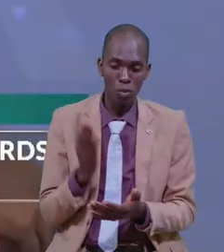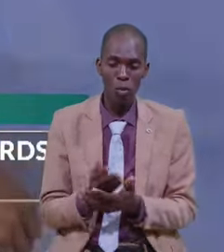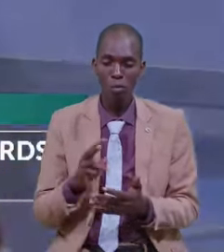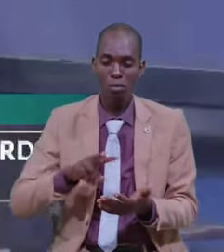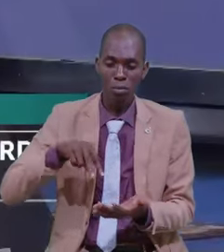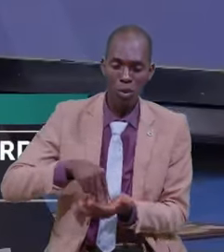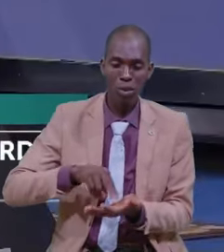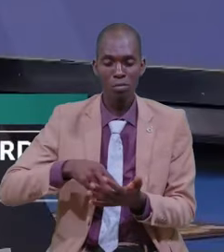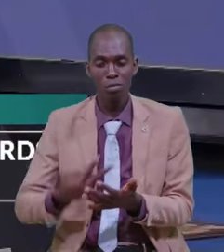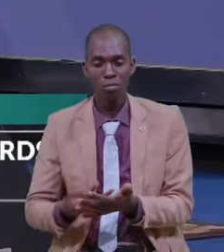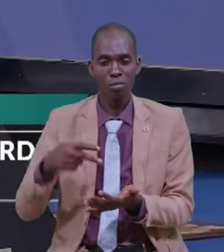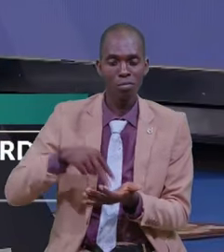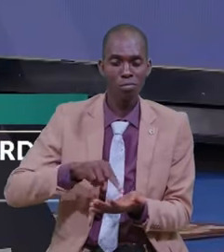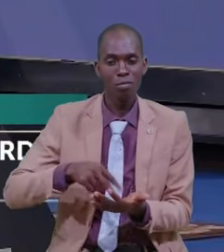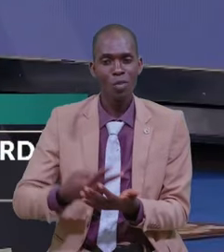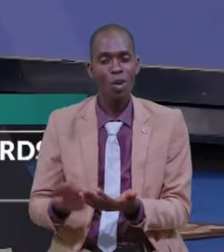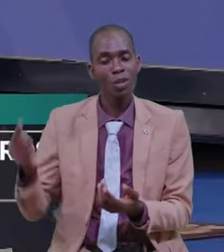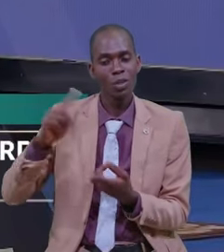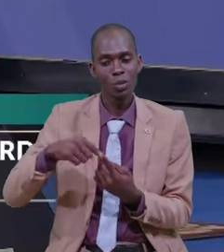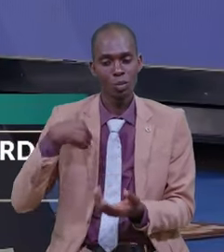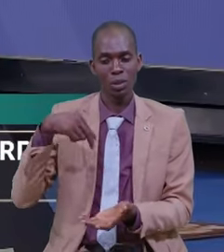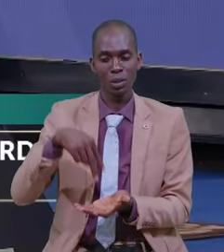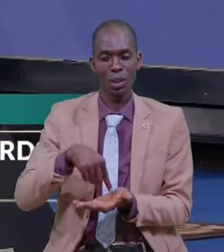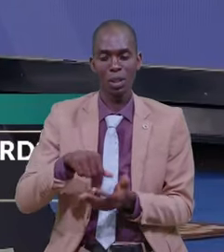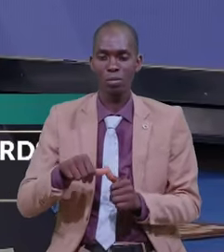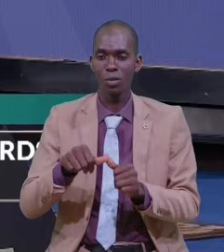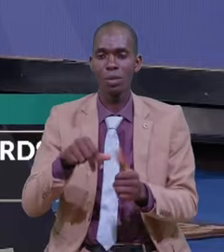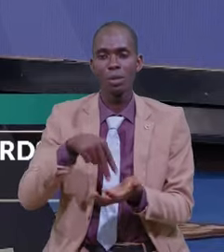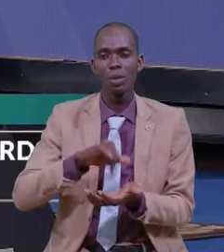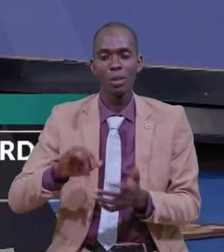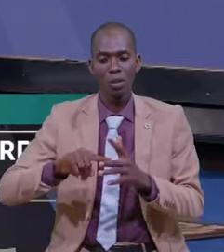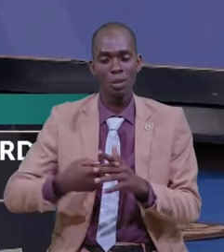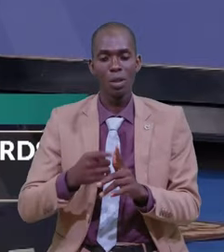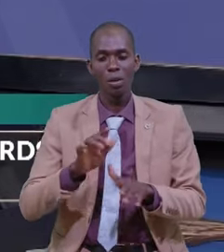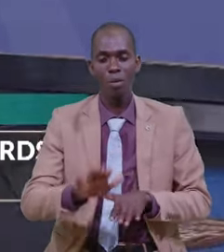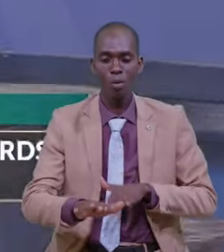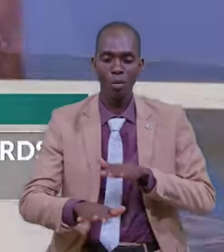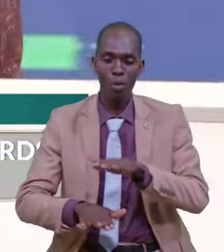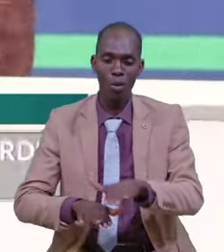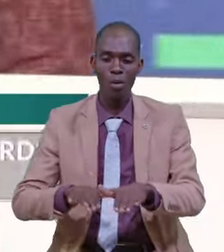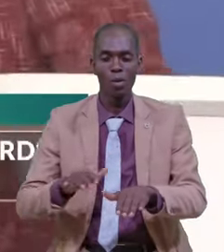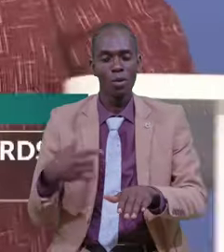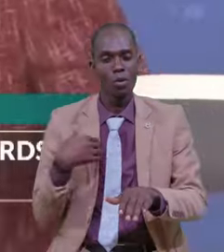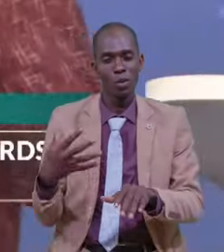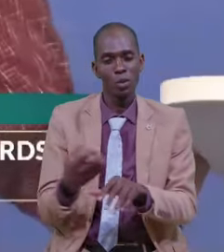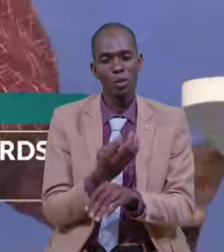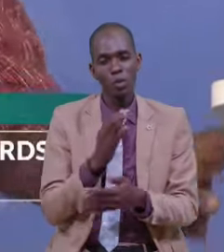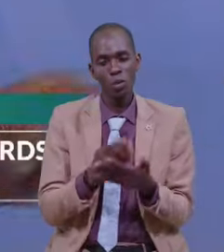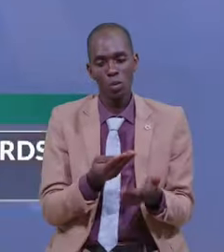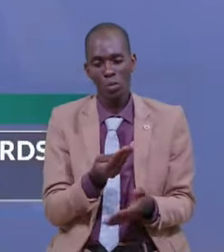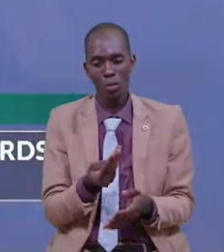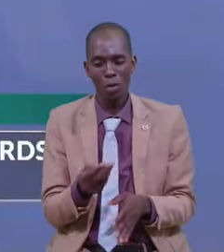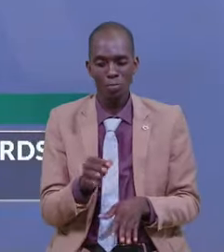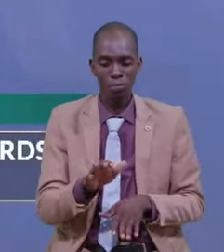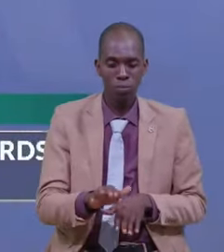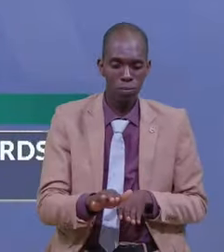stand and we're stable? And then we started walking, and we took some steps, and we stumbled.